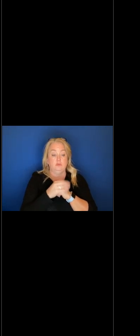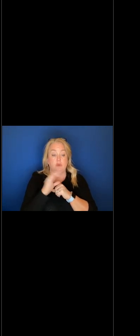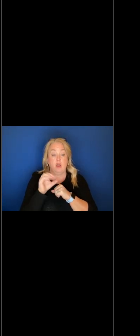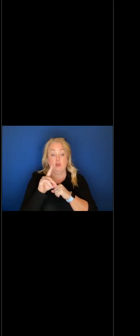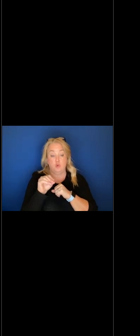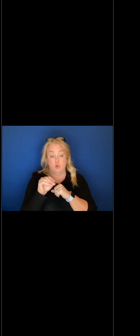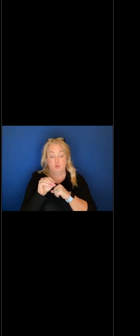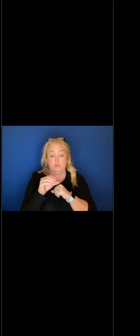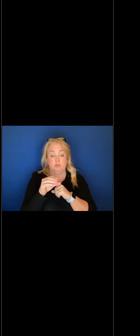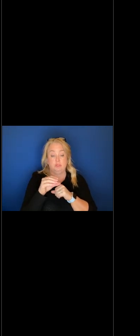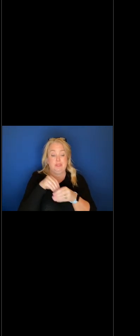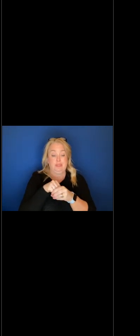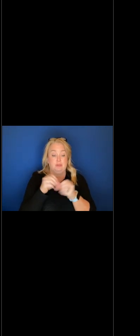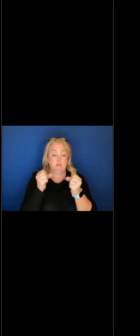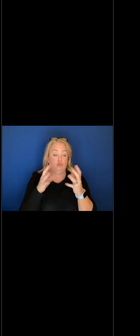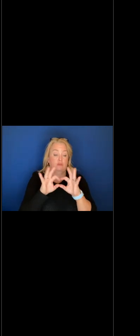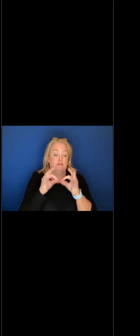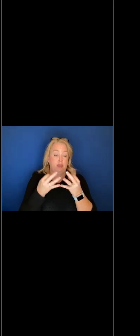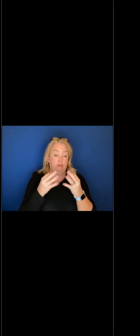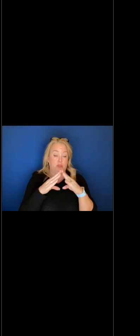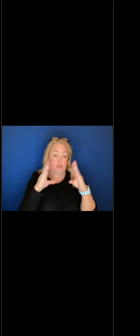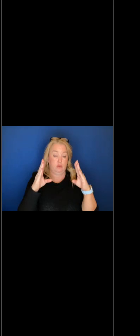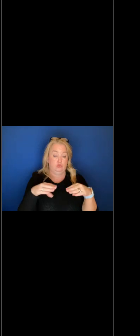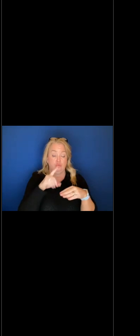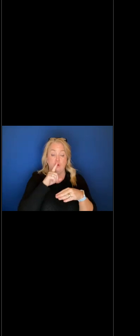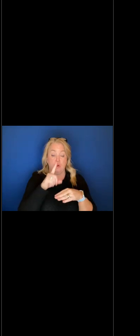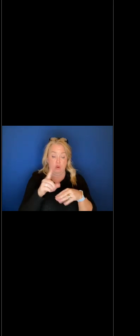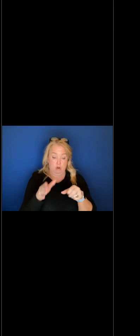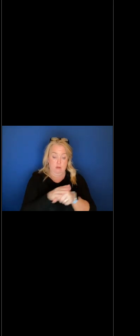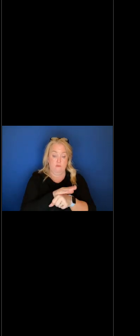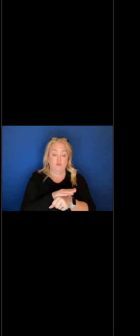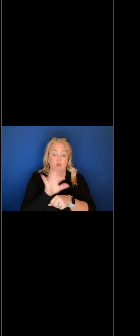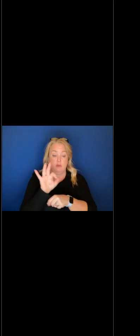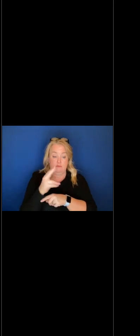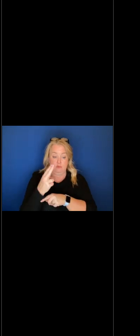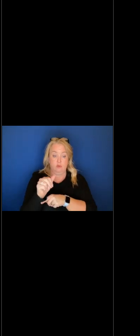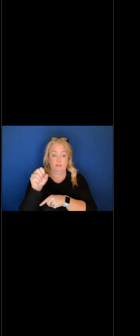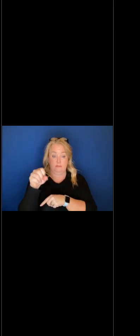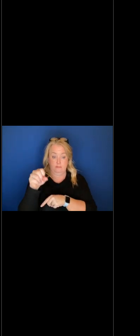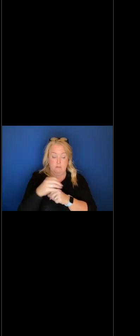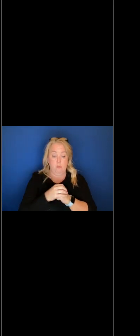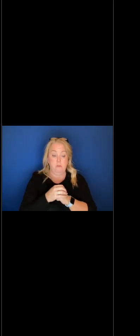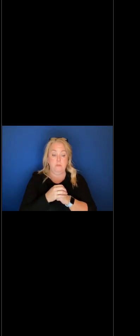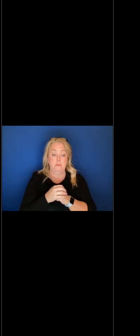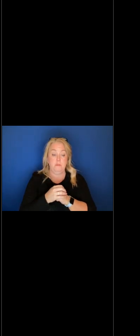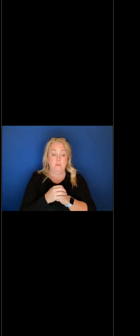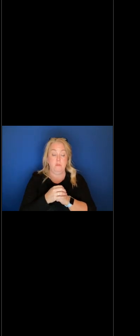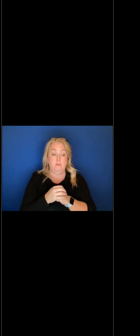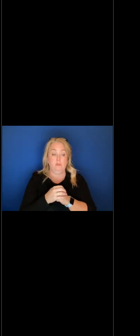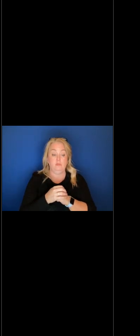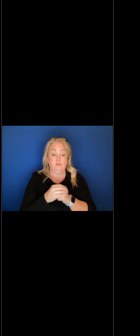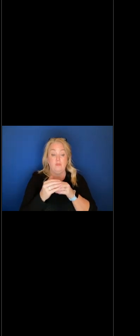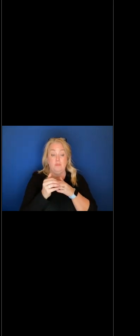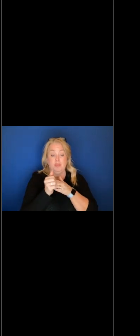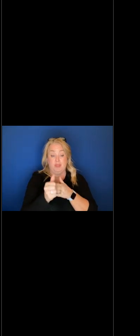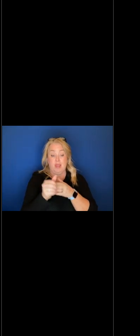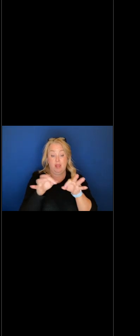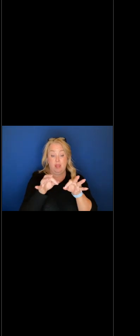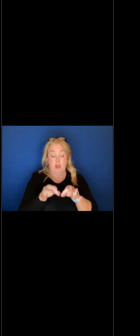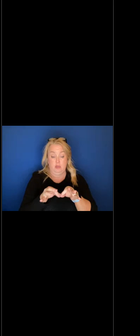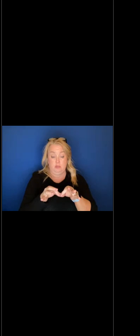Condominiums and covered multifamily dwellings are covered by the Fair Housing Act. The